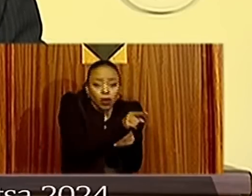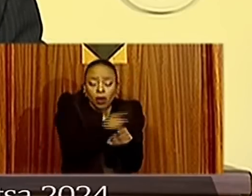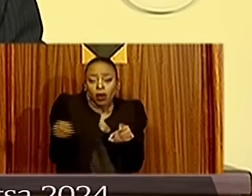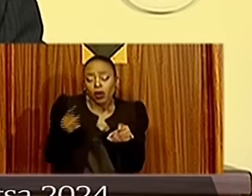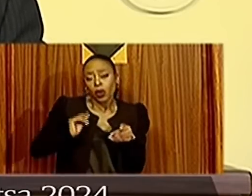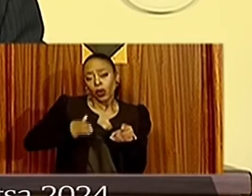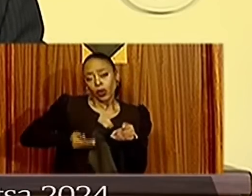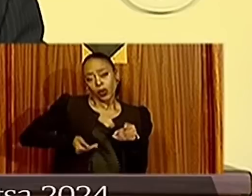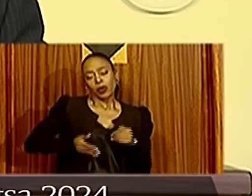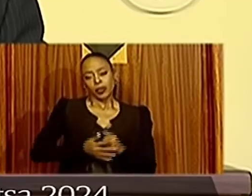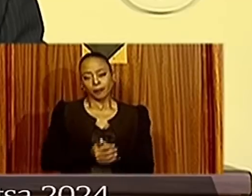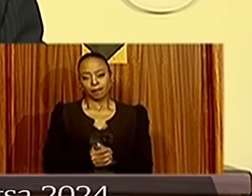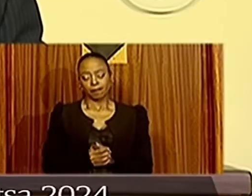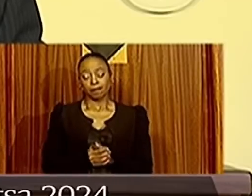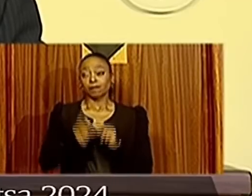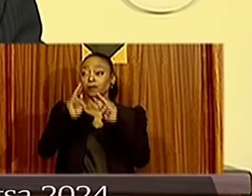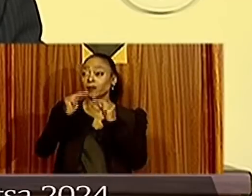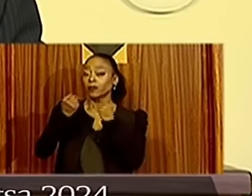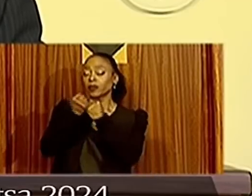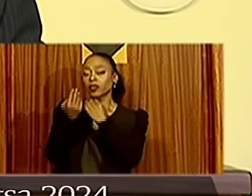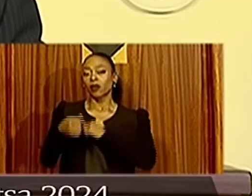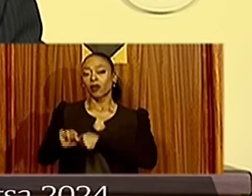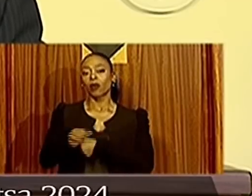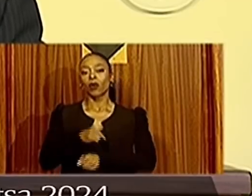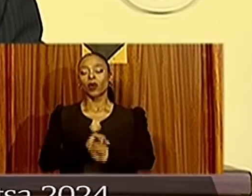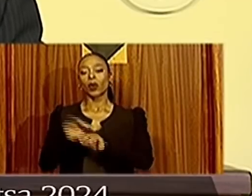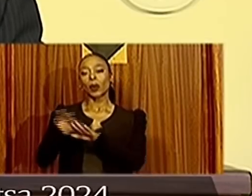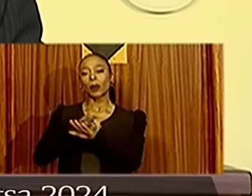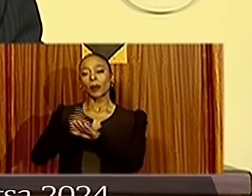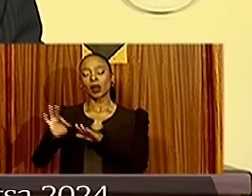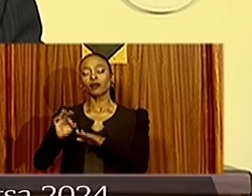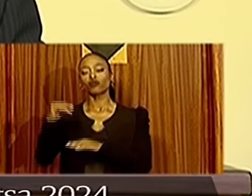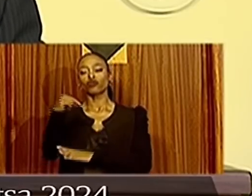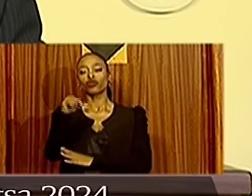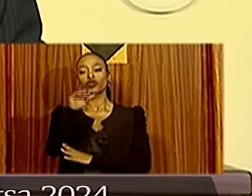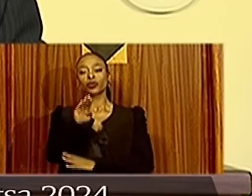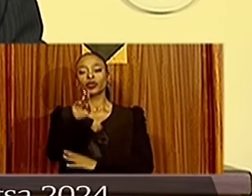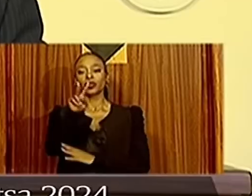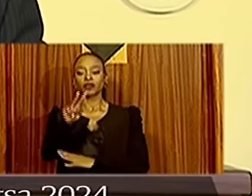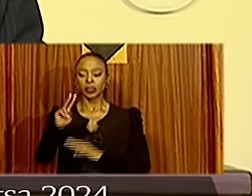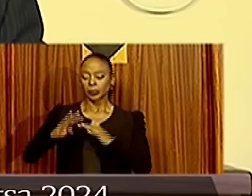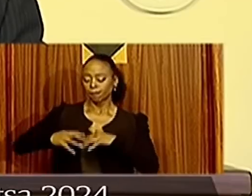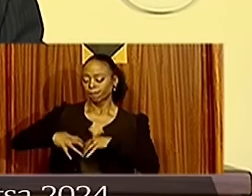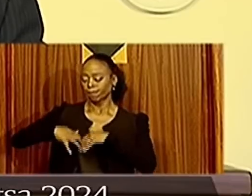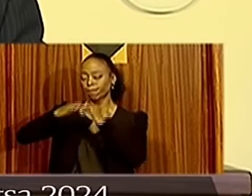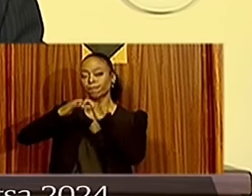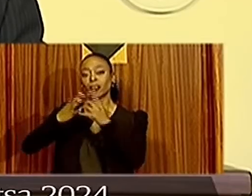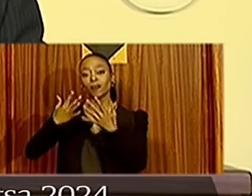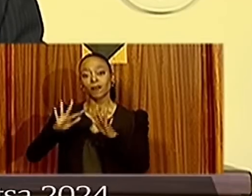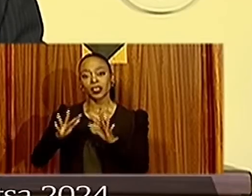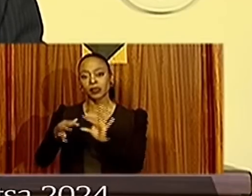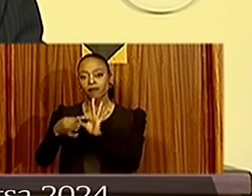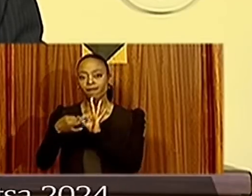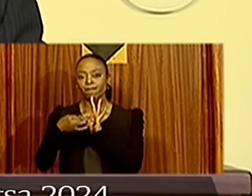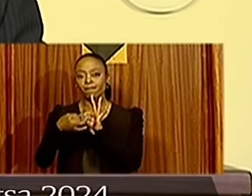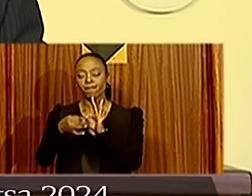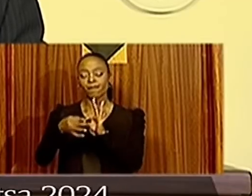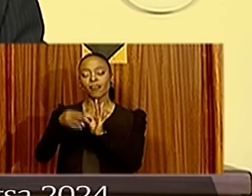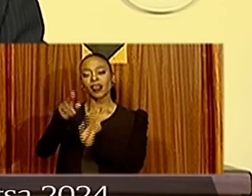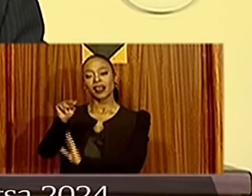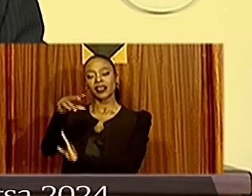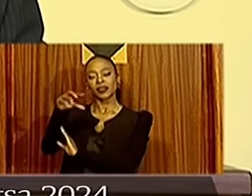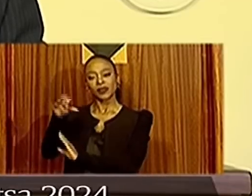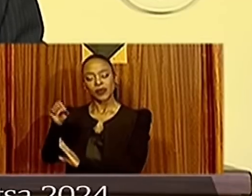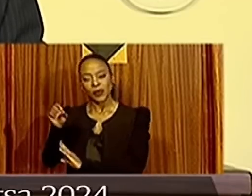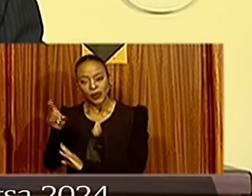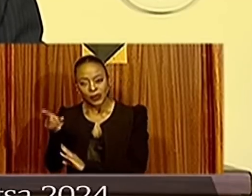A national strategic plan on gender-based violence was developed. together with civil society,